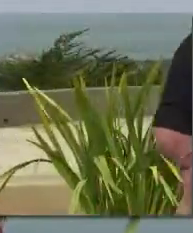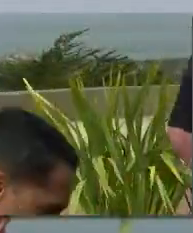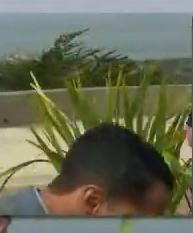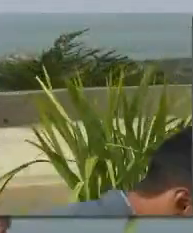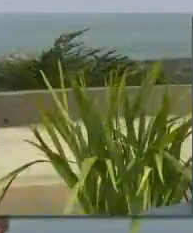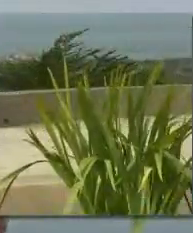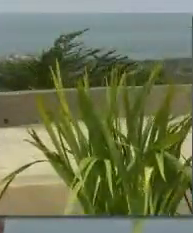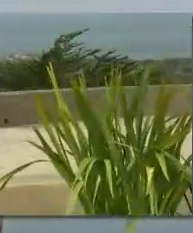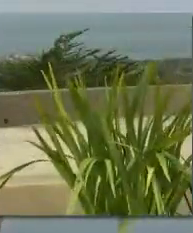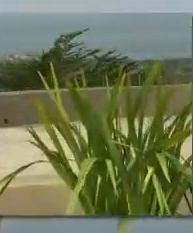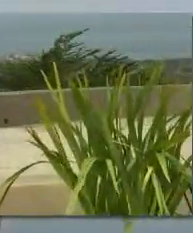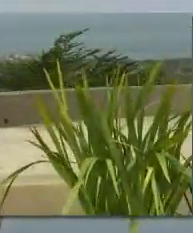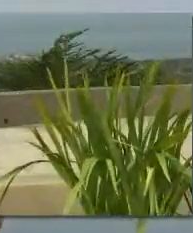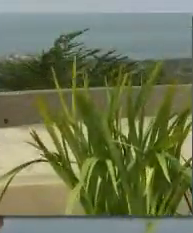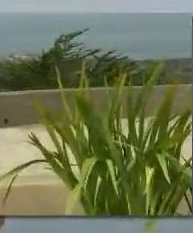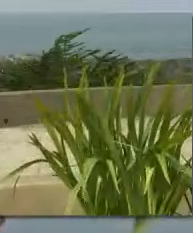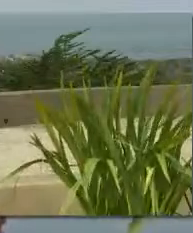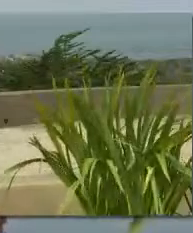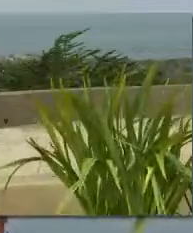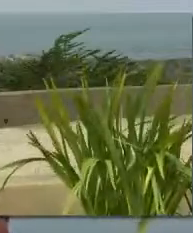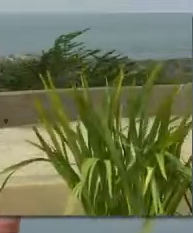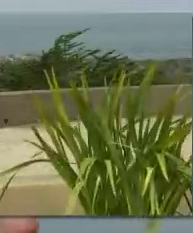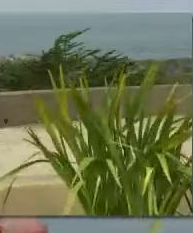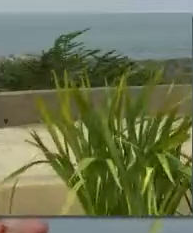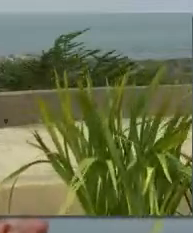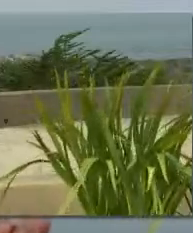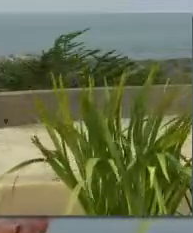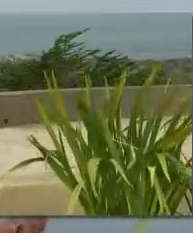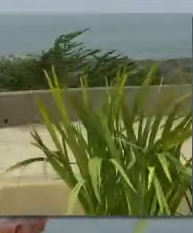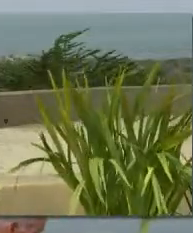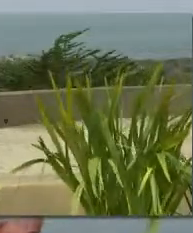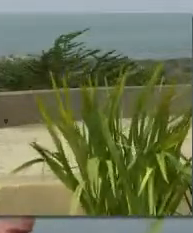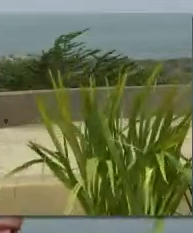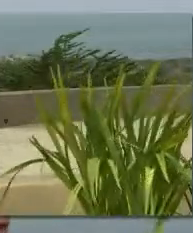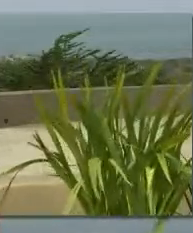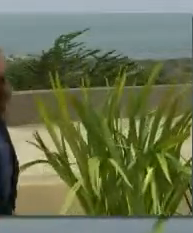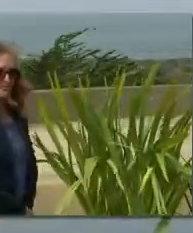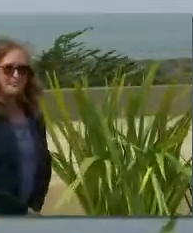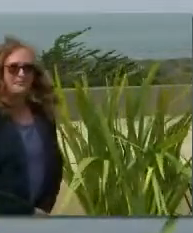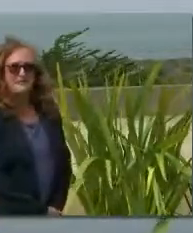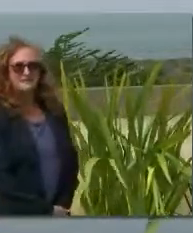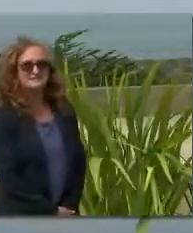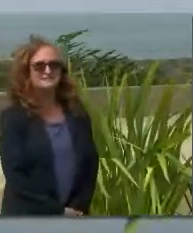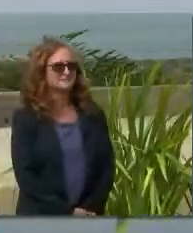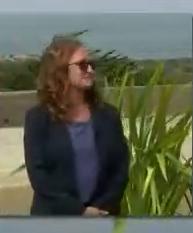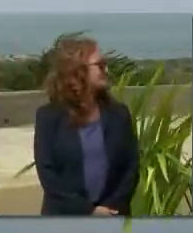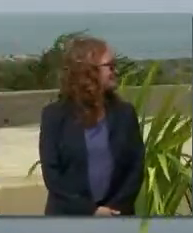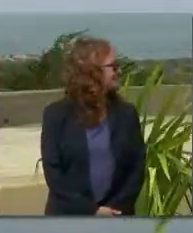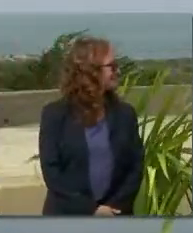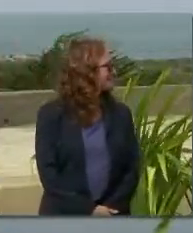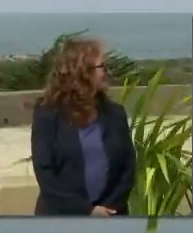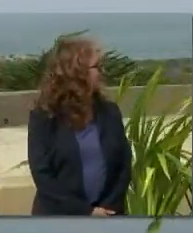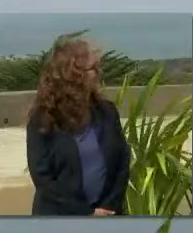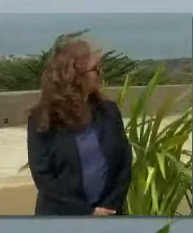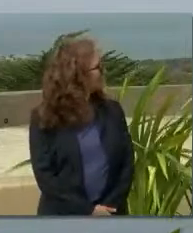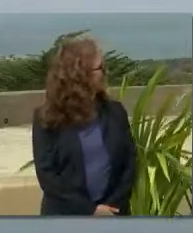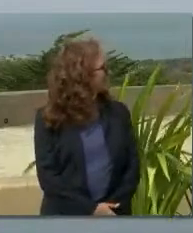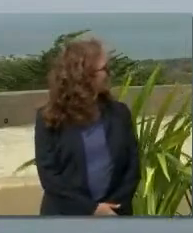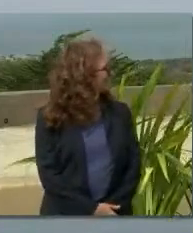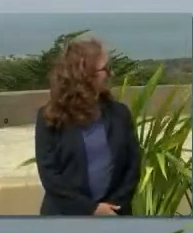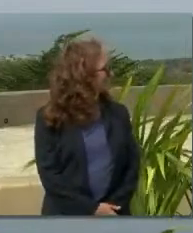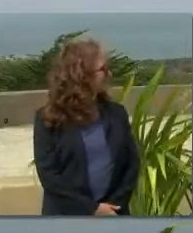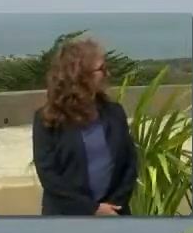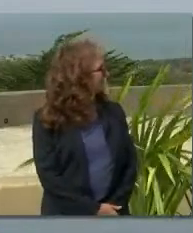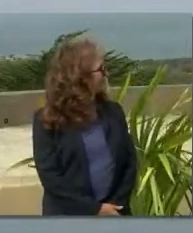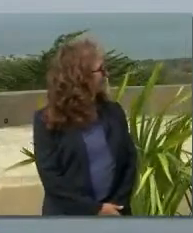Hello. Thank you. I always say London breed, so I was Hang on like. tight. I was thinking, I'll be your anchor. Thank you. at least I